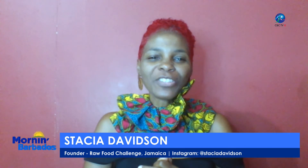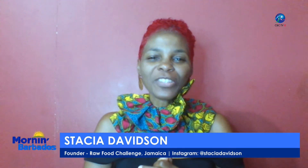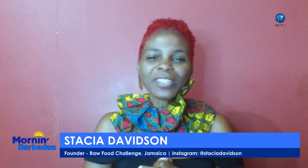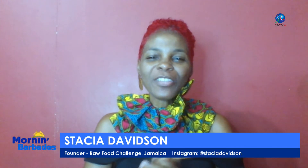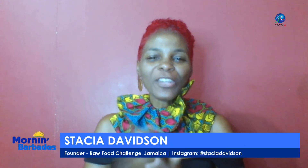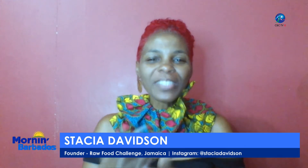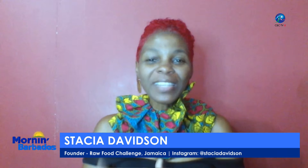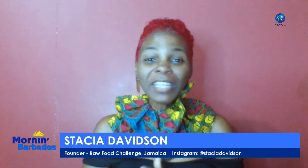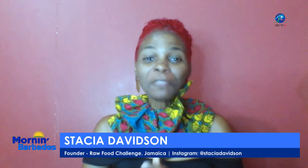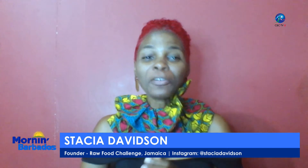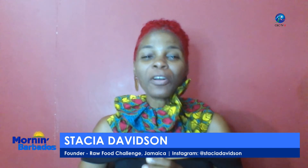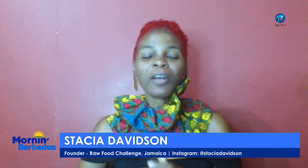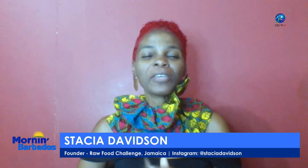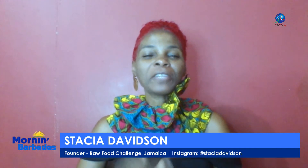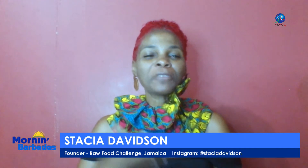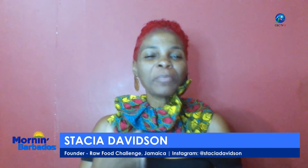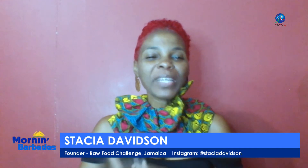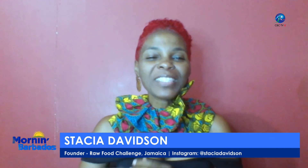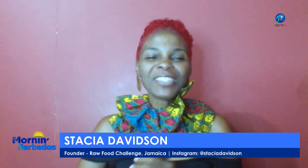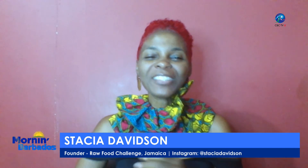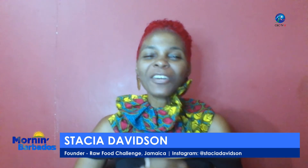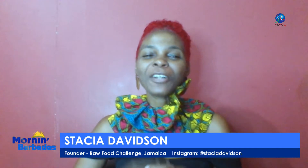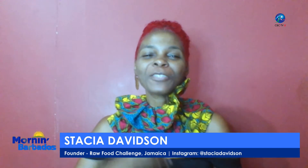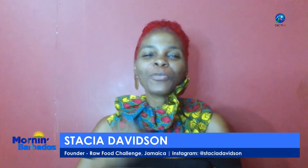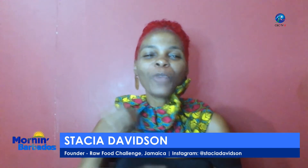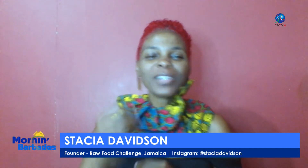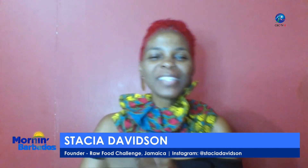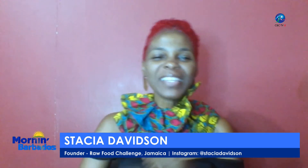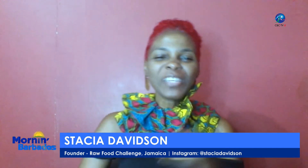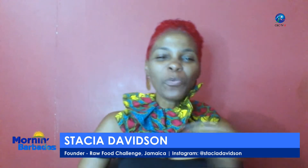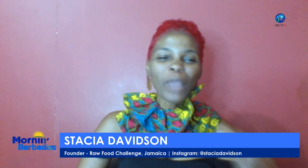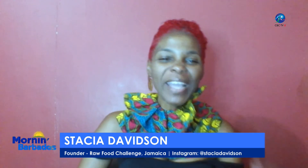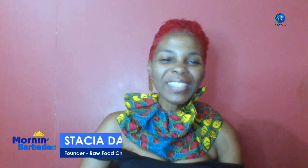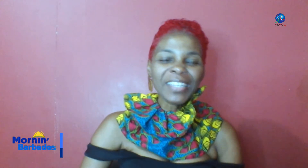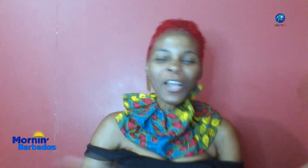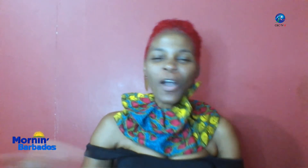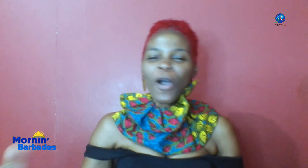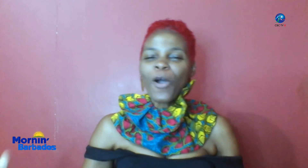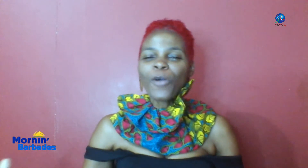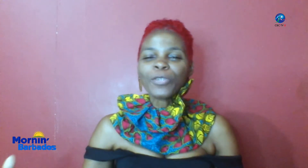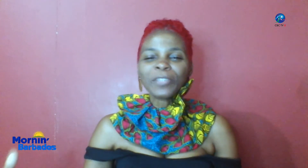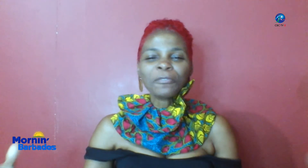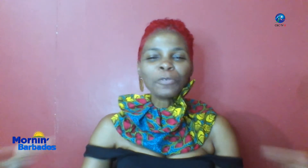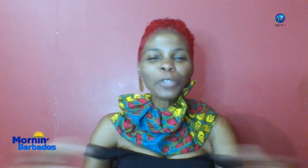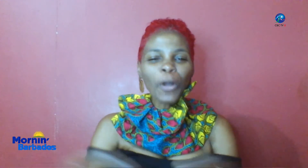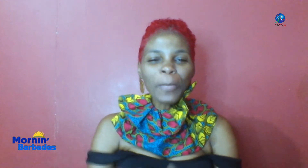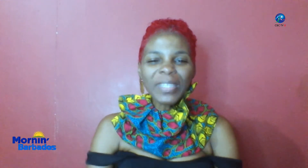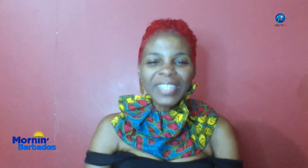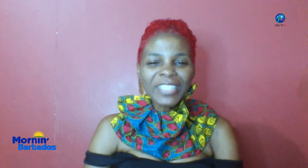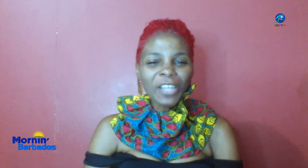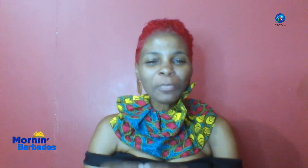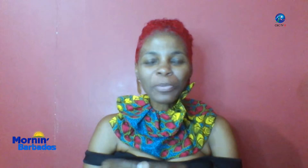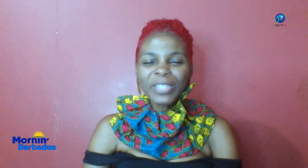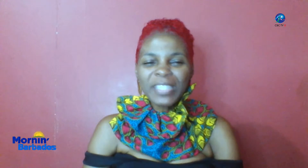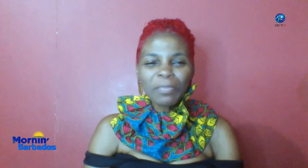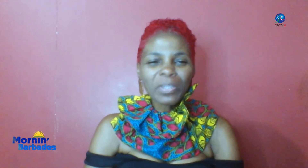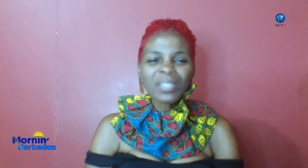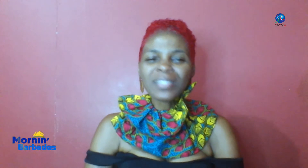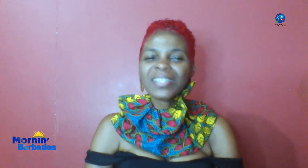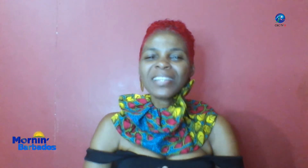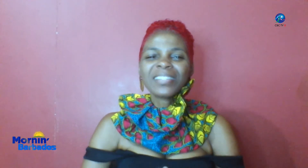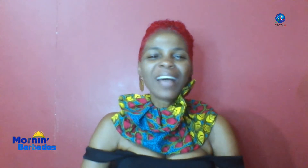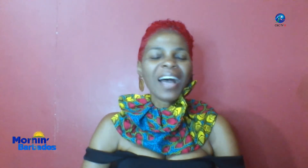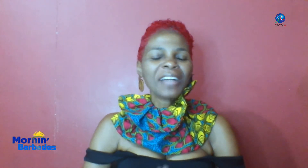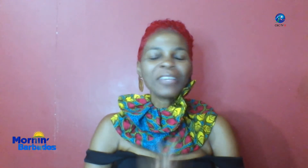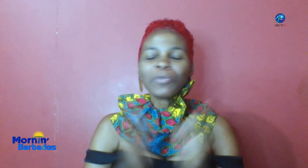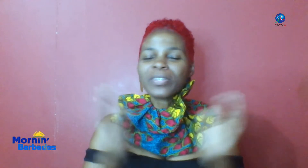just learning the information on what to eat, when, how the Yes. food combination